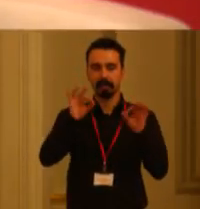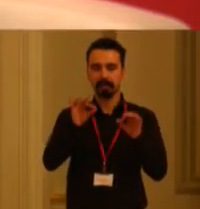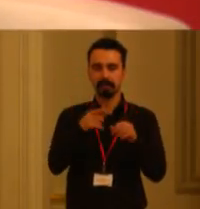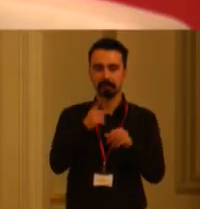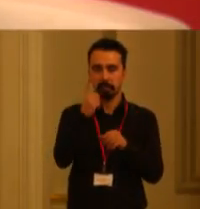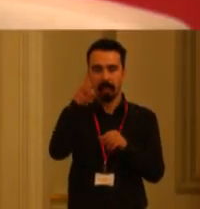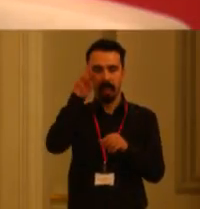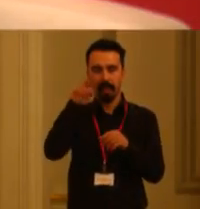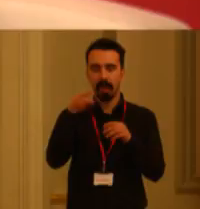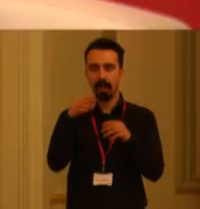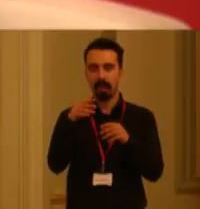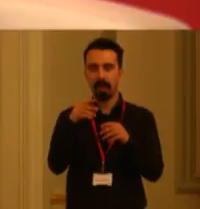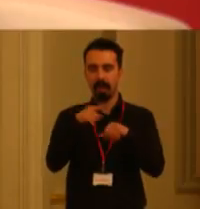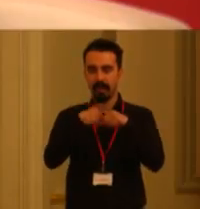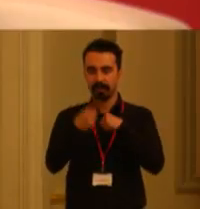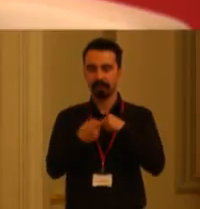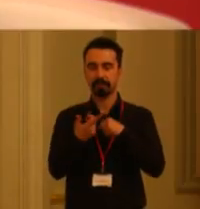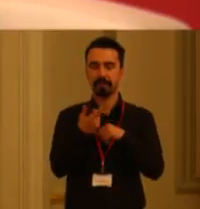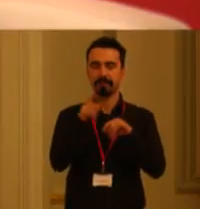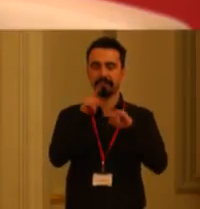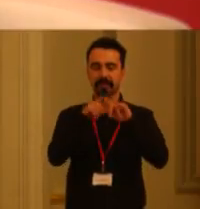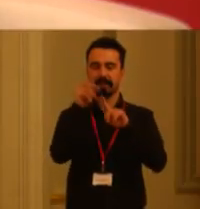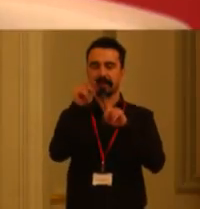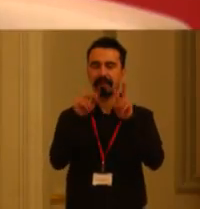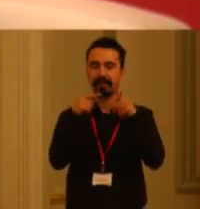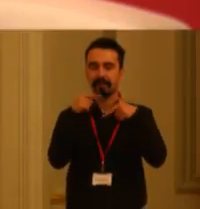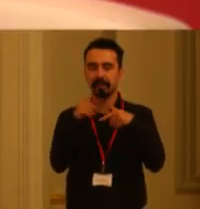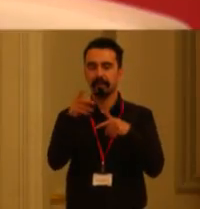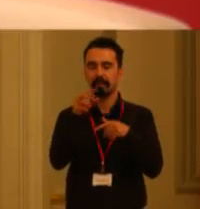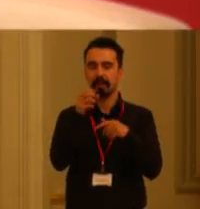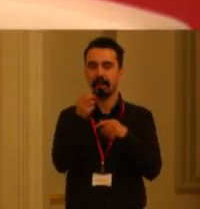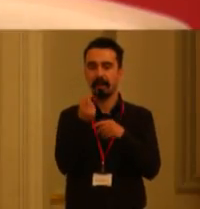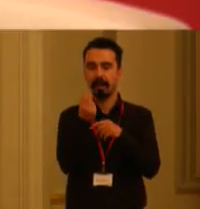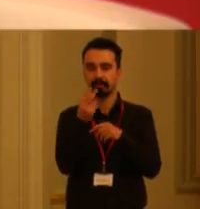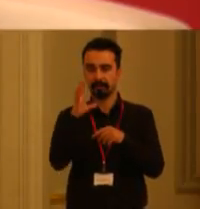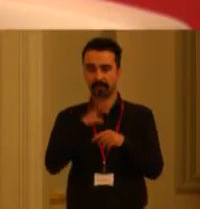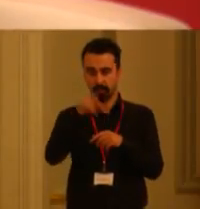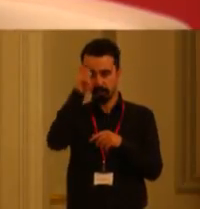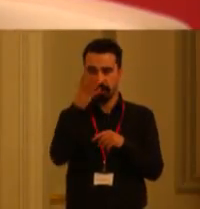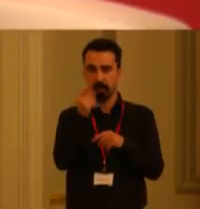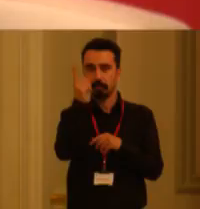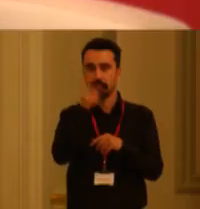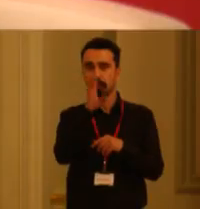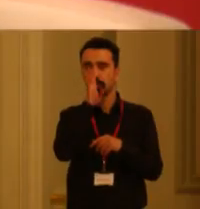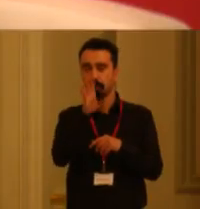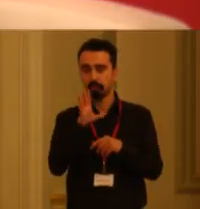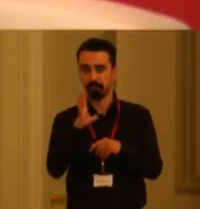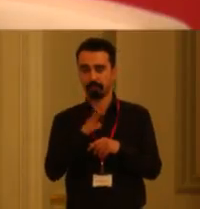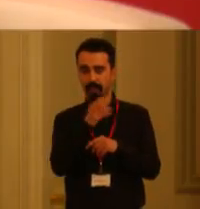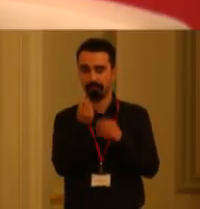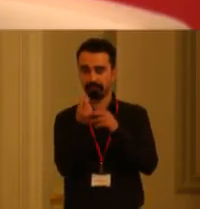mind. And since this is the week for HIV and AIDS